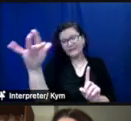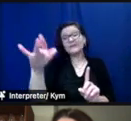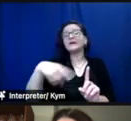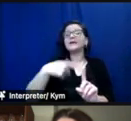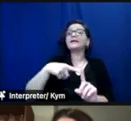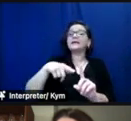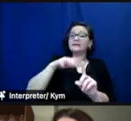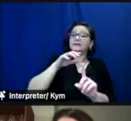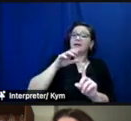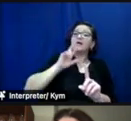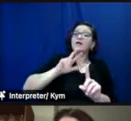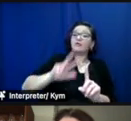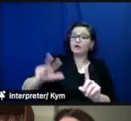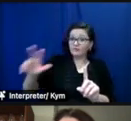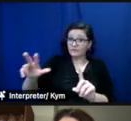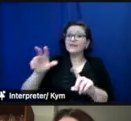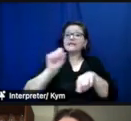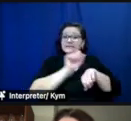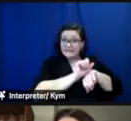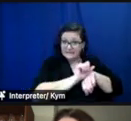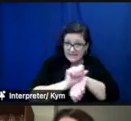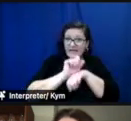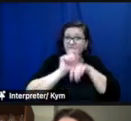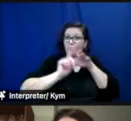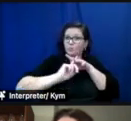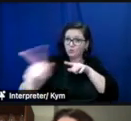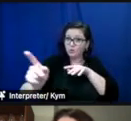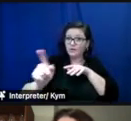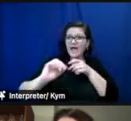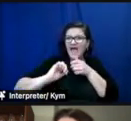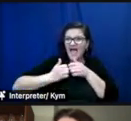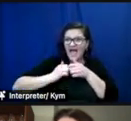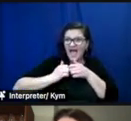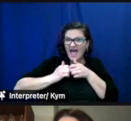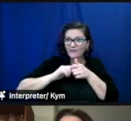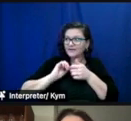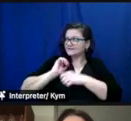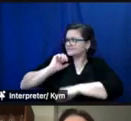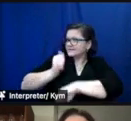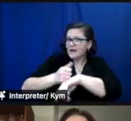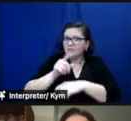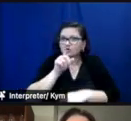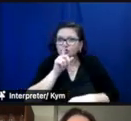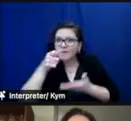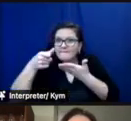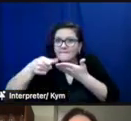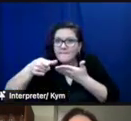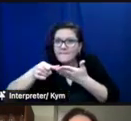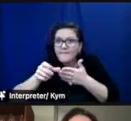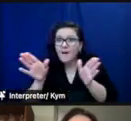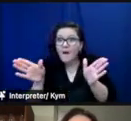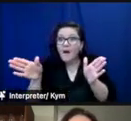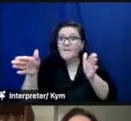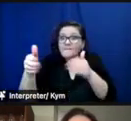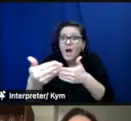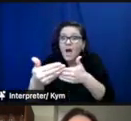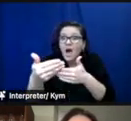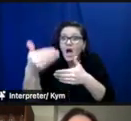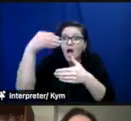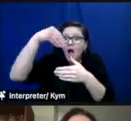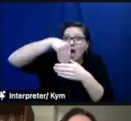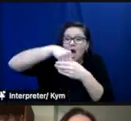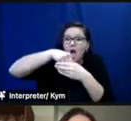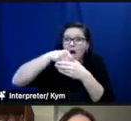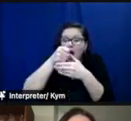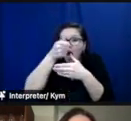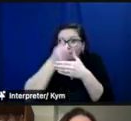of 33 by arranging to have himself mailed in a wooden crate in 1849 to abolitionists in the North. So